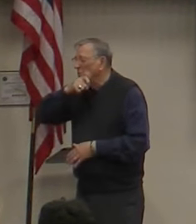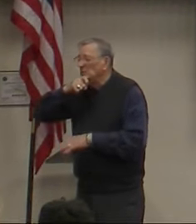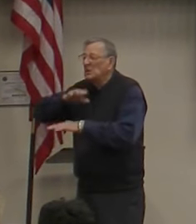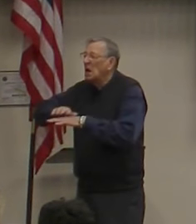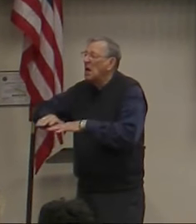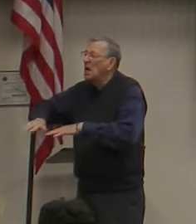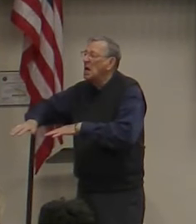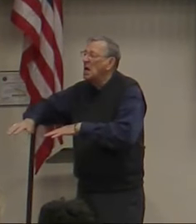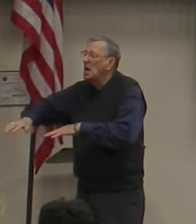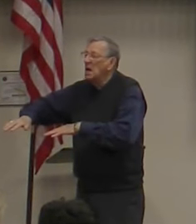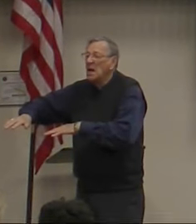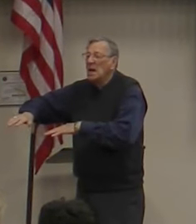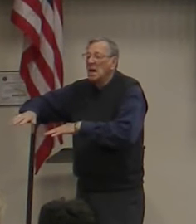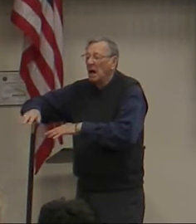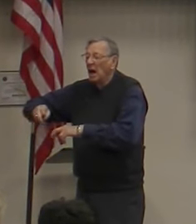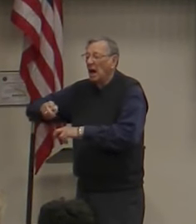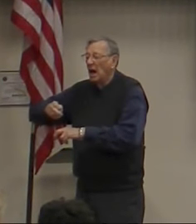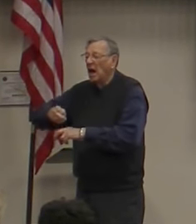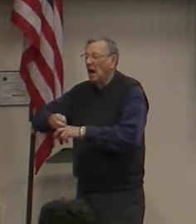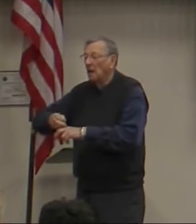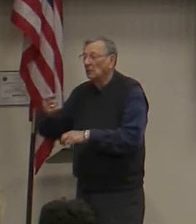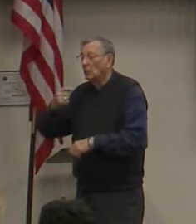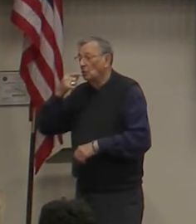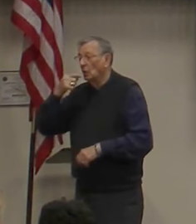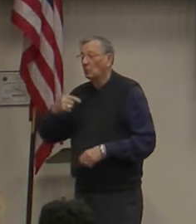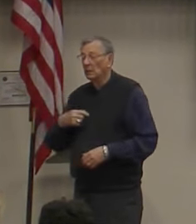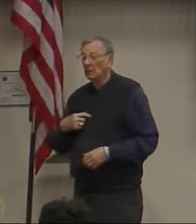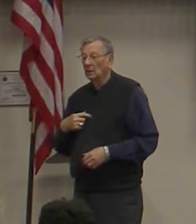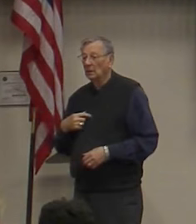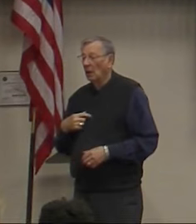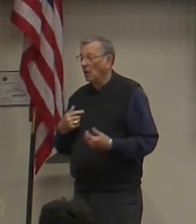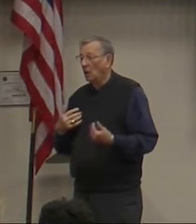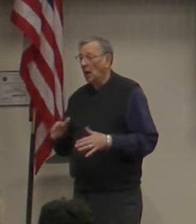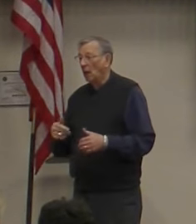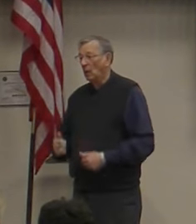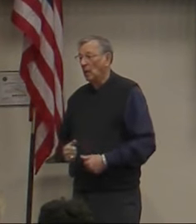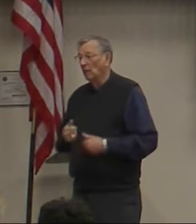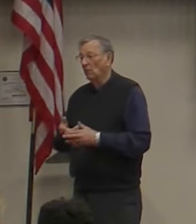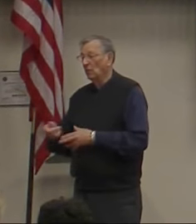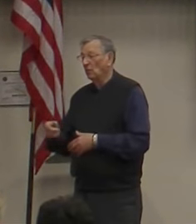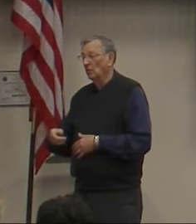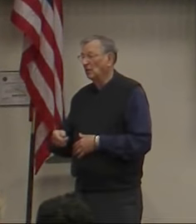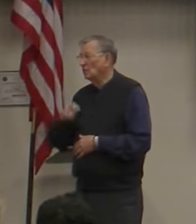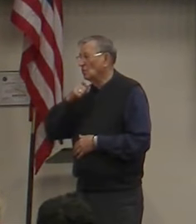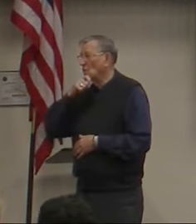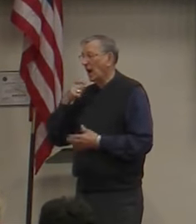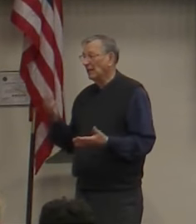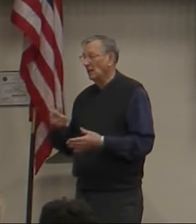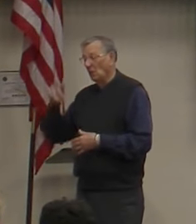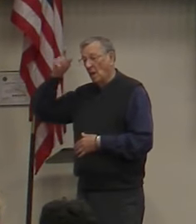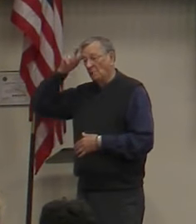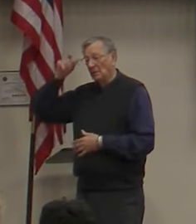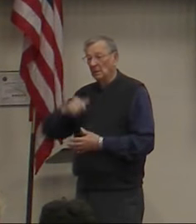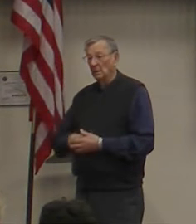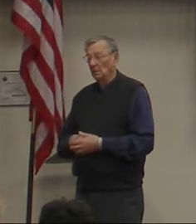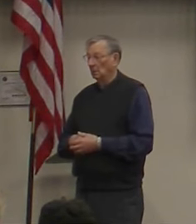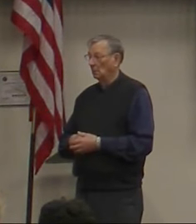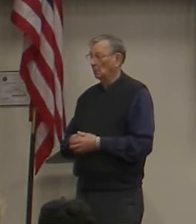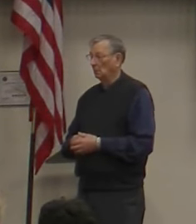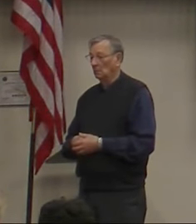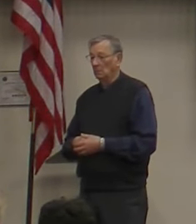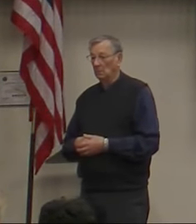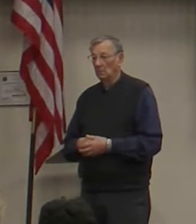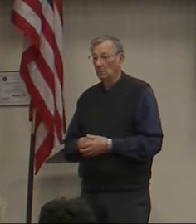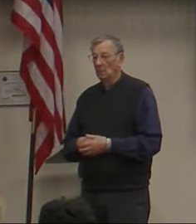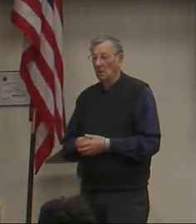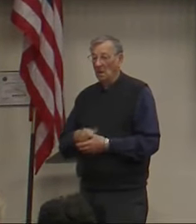hard. Had someone talk to me the other day, and they said, I don't know how we're going to live through this dryness we're having in Lubbock. Well, we have a